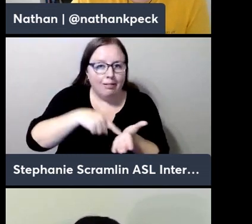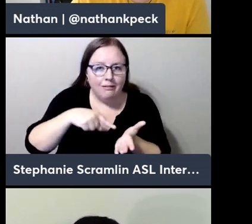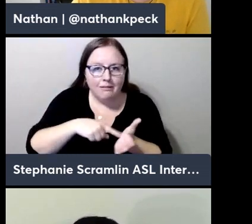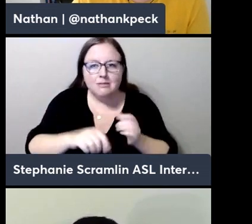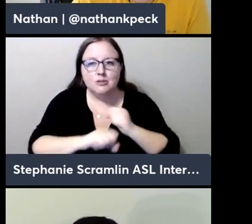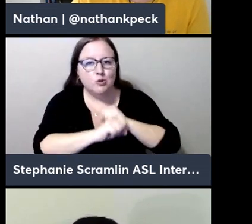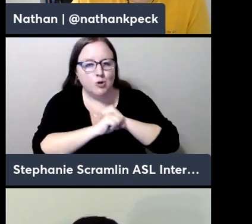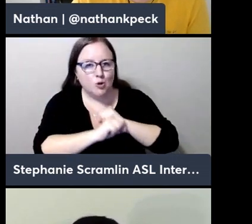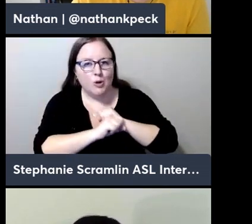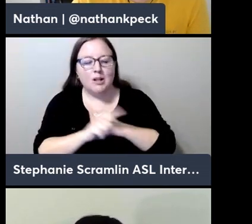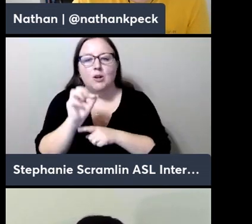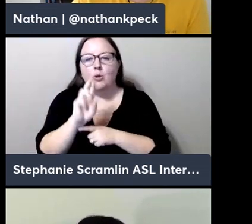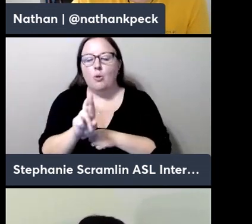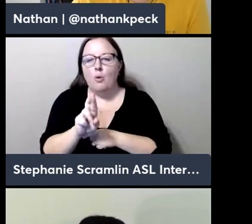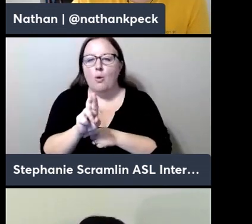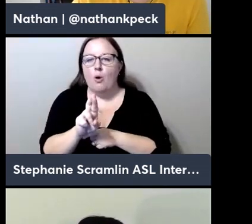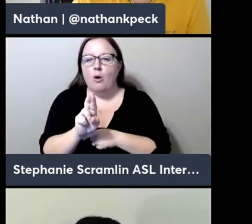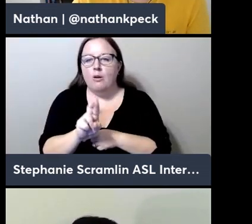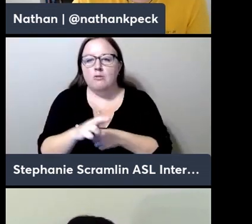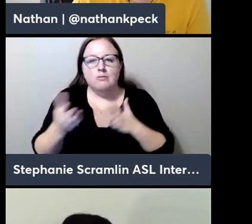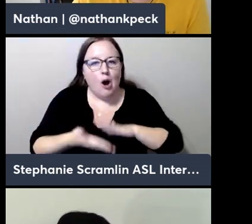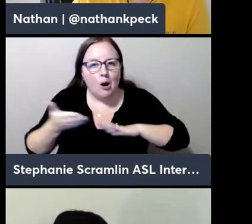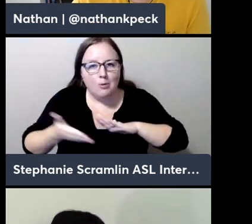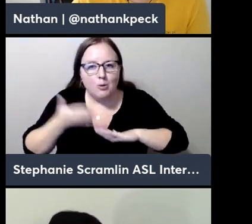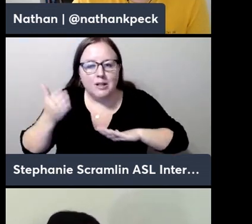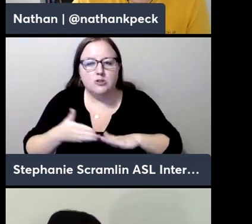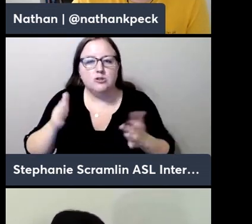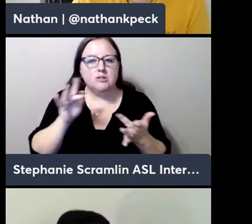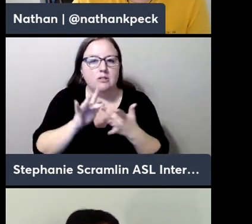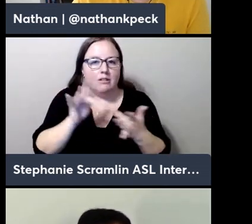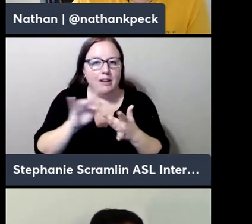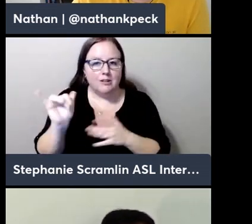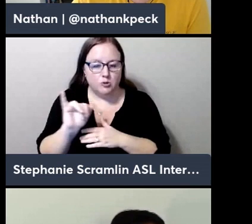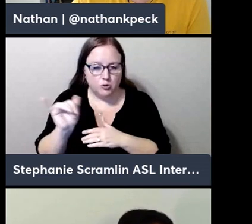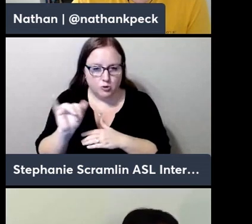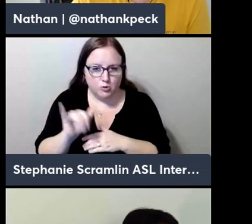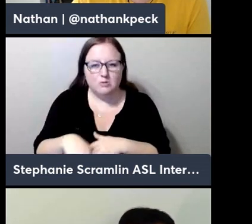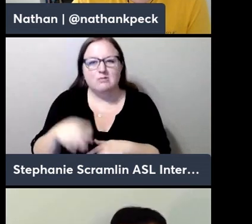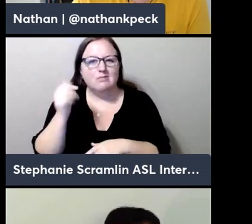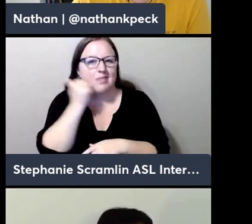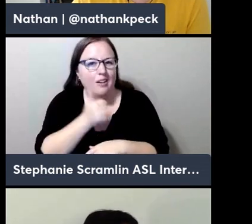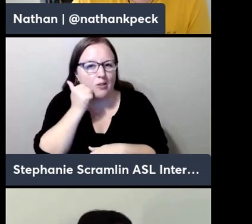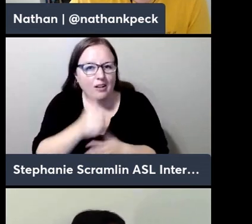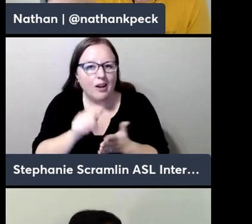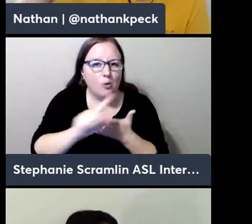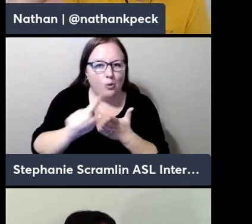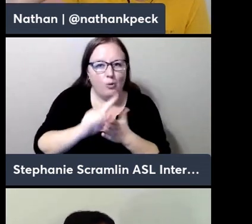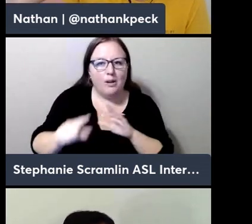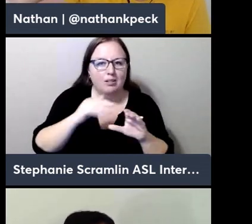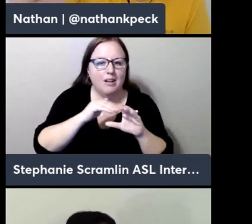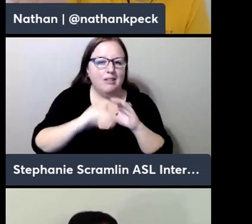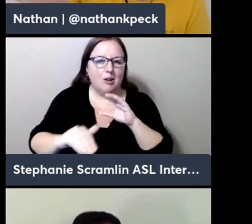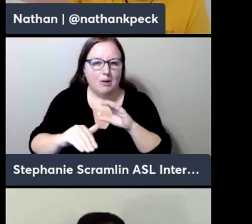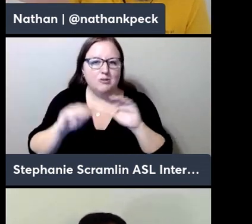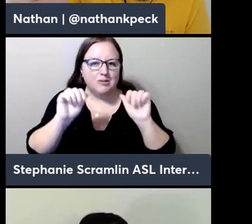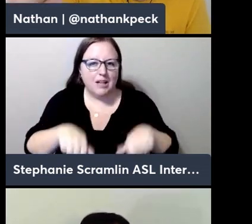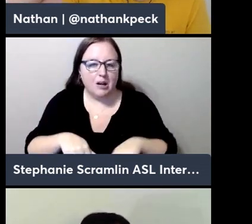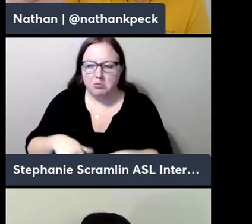security, or operations contacts to receive daily and weekly email digests. Very